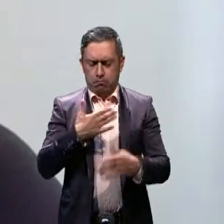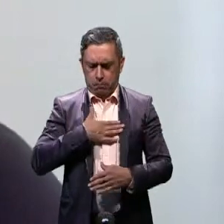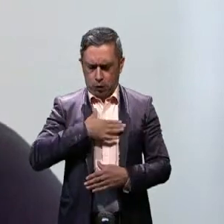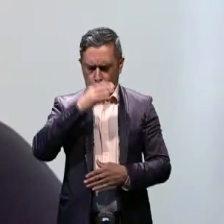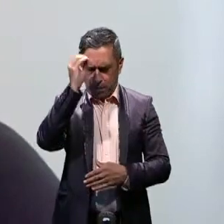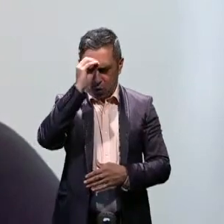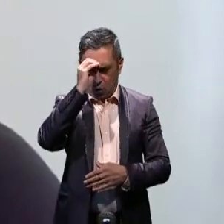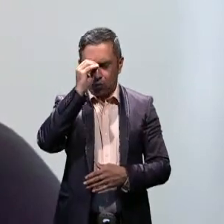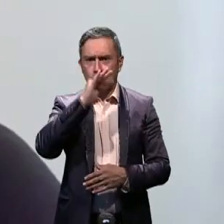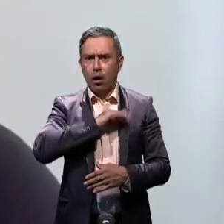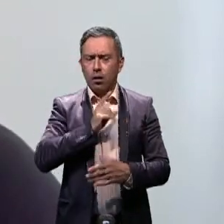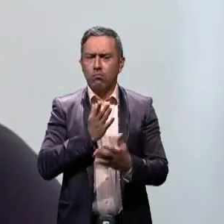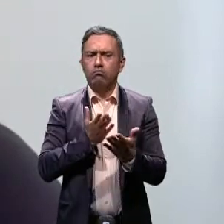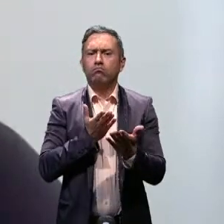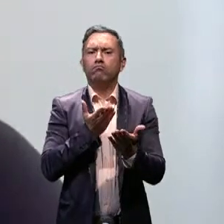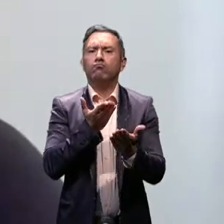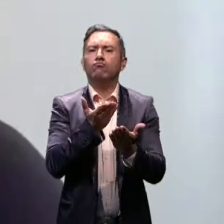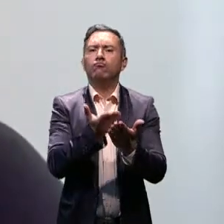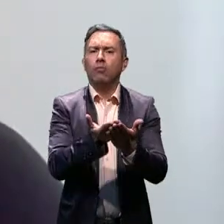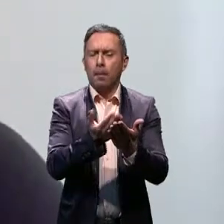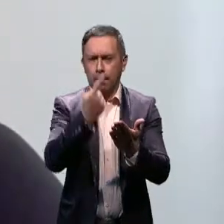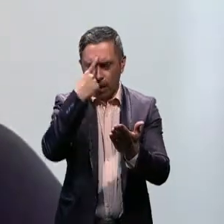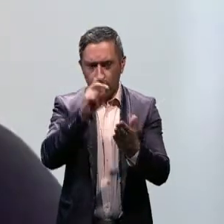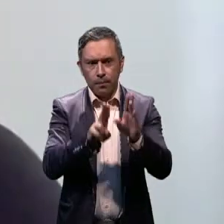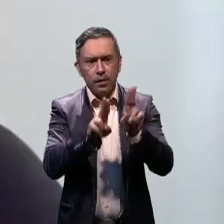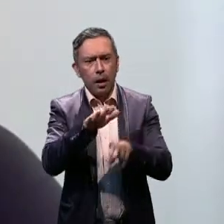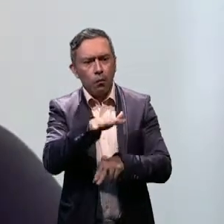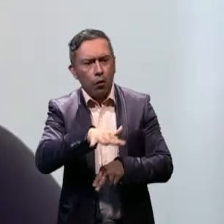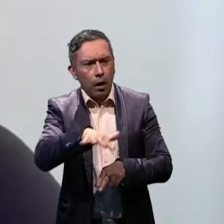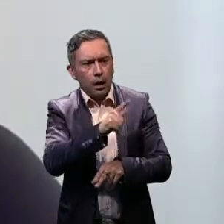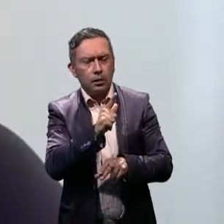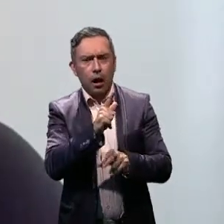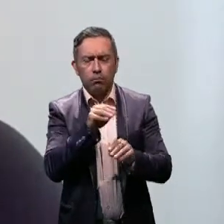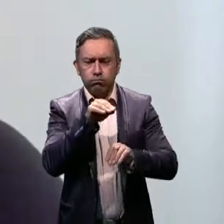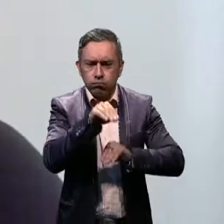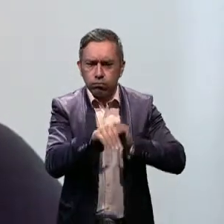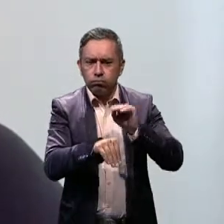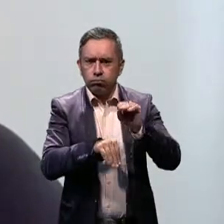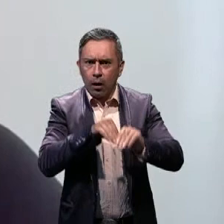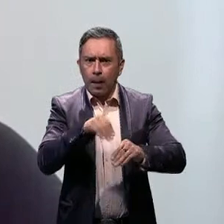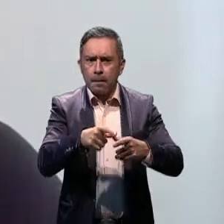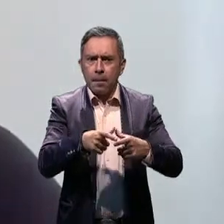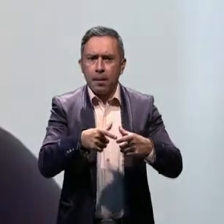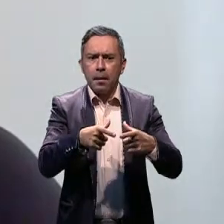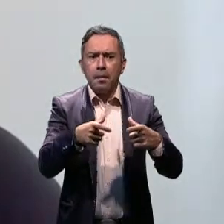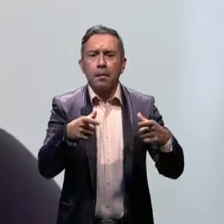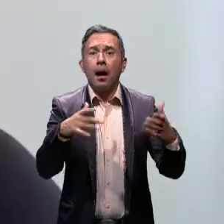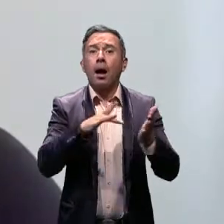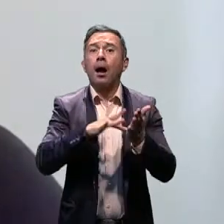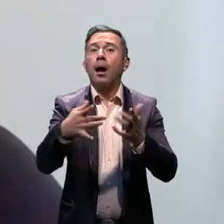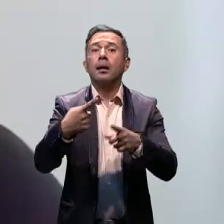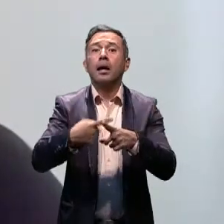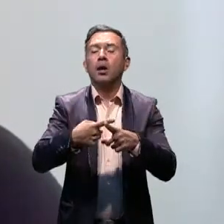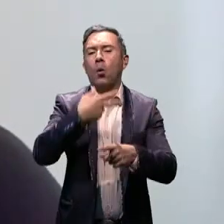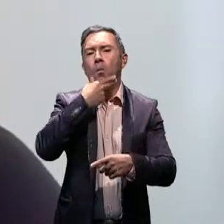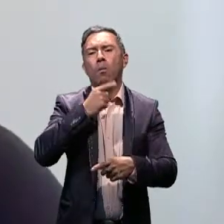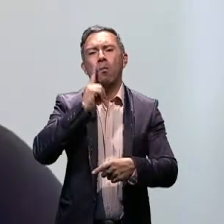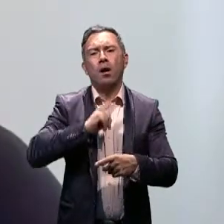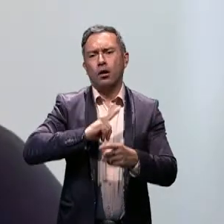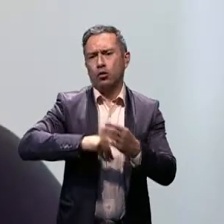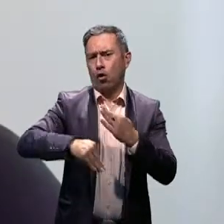have of bringing forth these voices for democracy, for participation of all men and